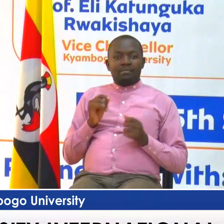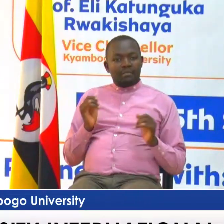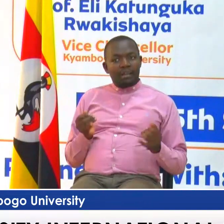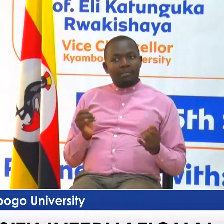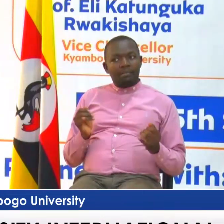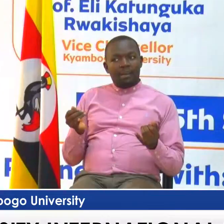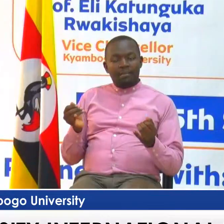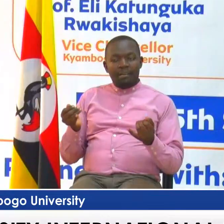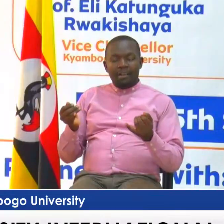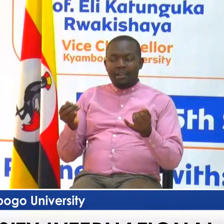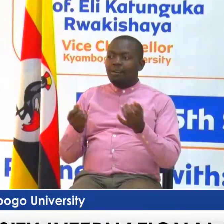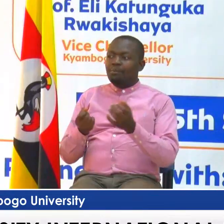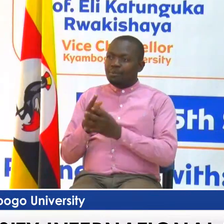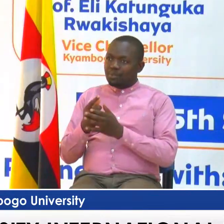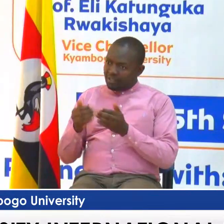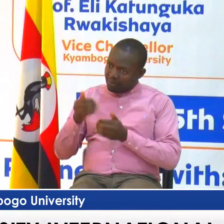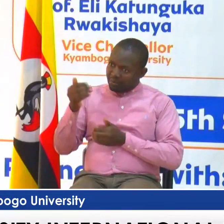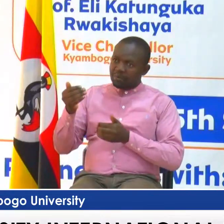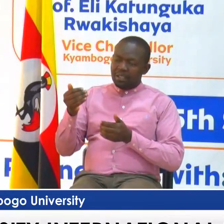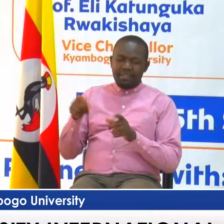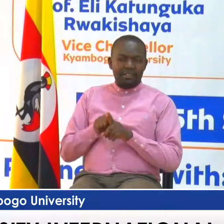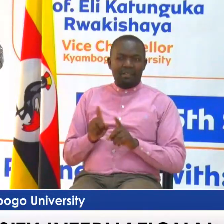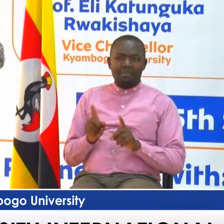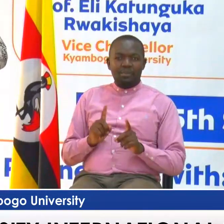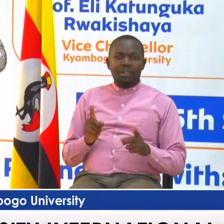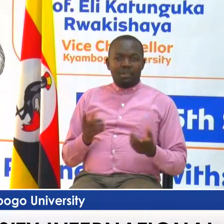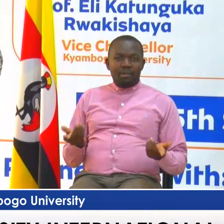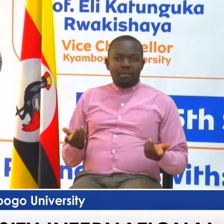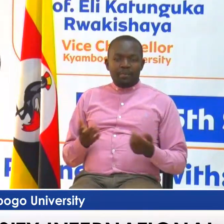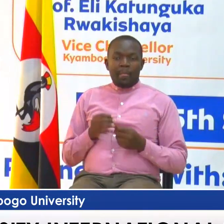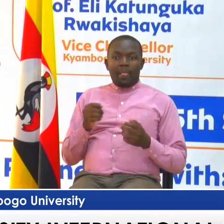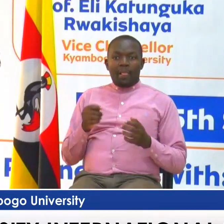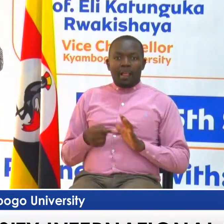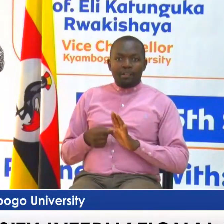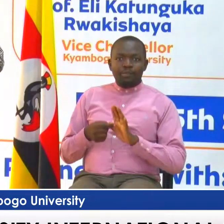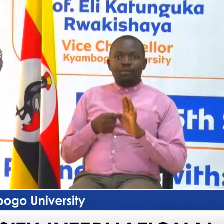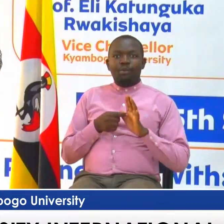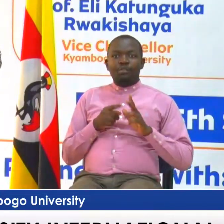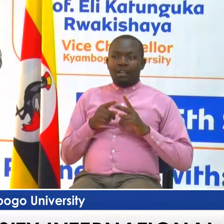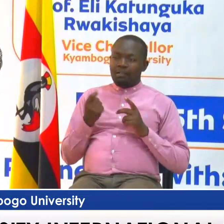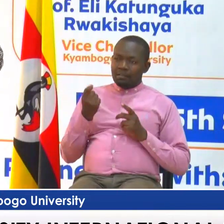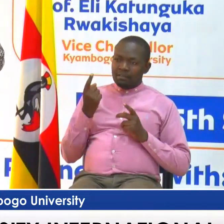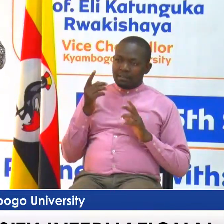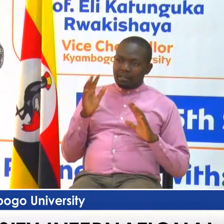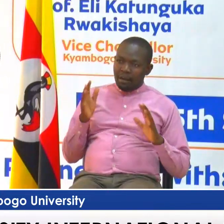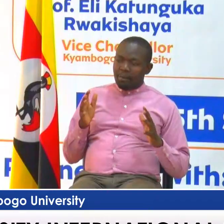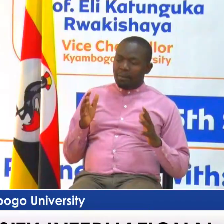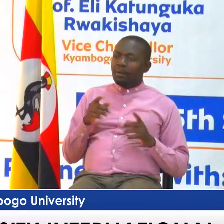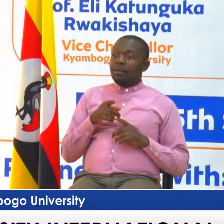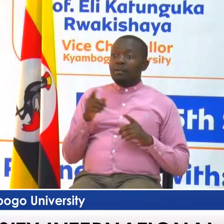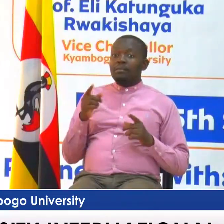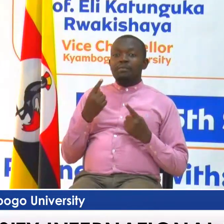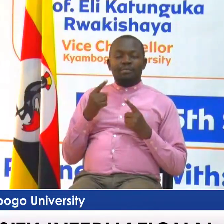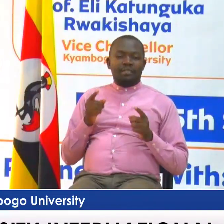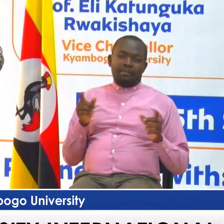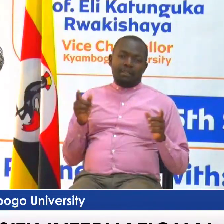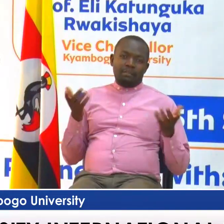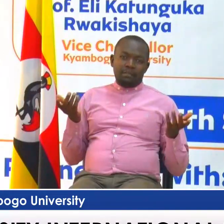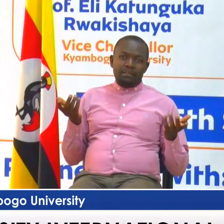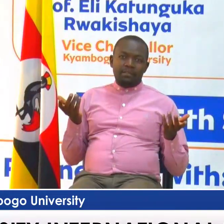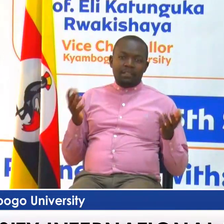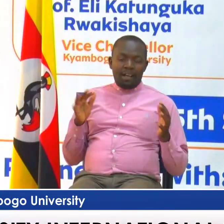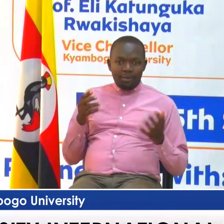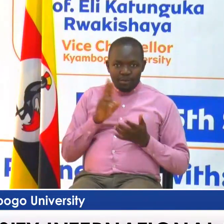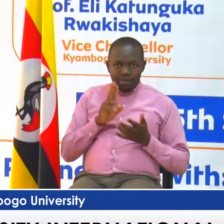an opportunity will unfold and you will never be the same. The exposure, the understanding, you will be different just